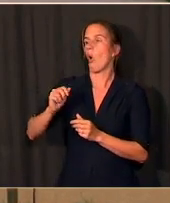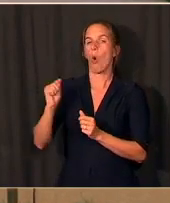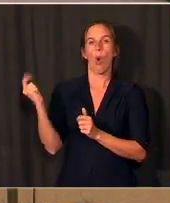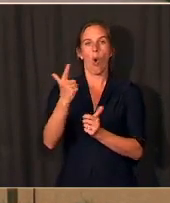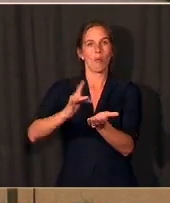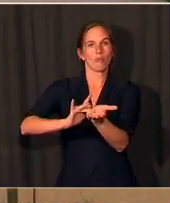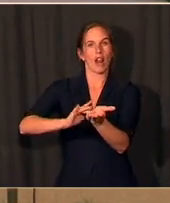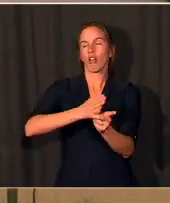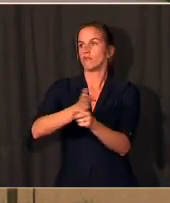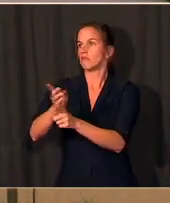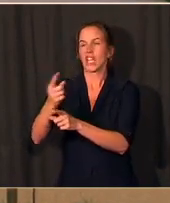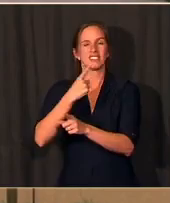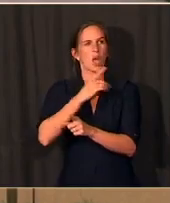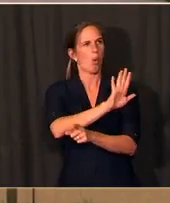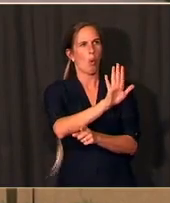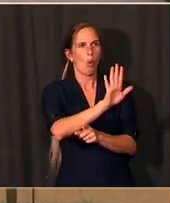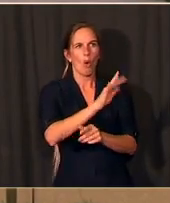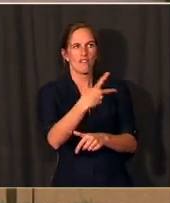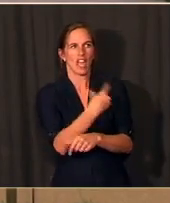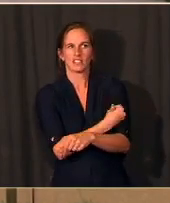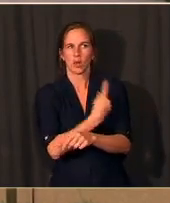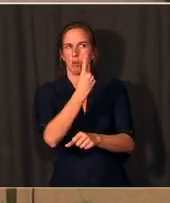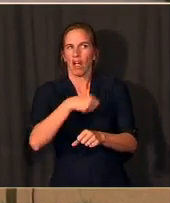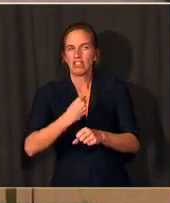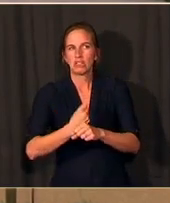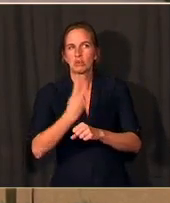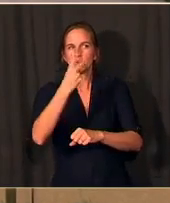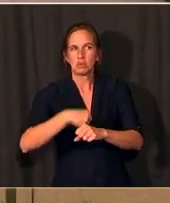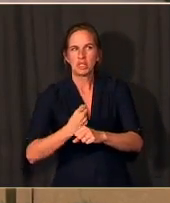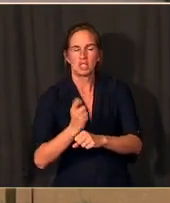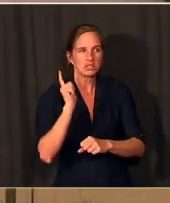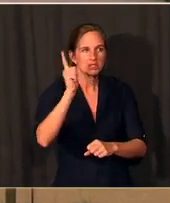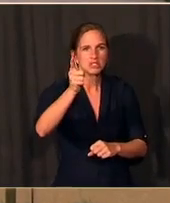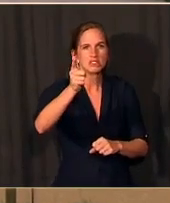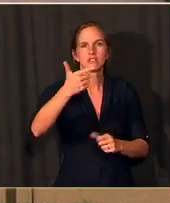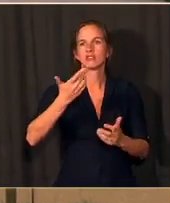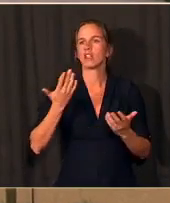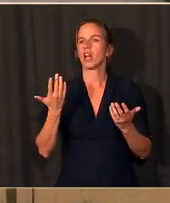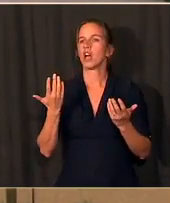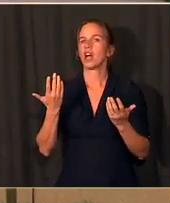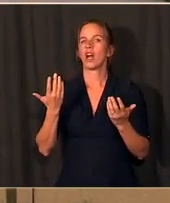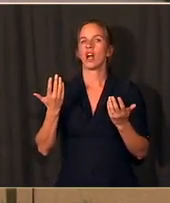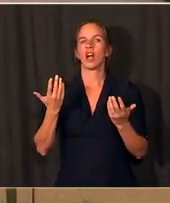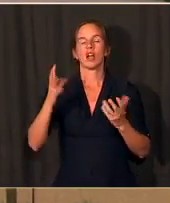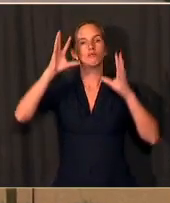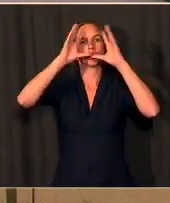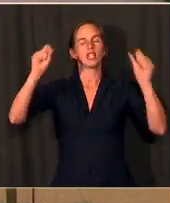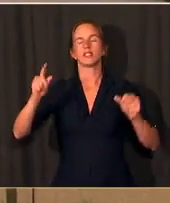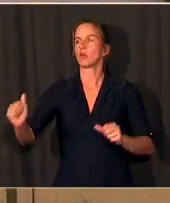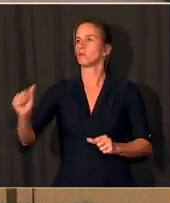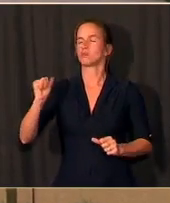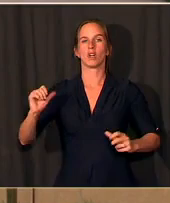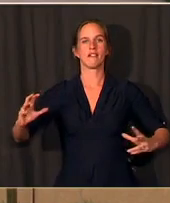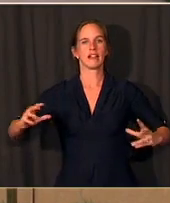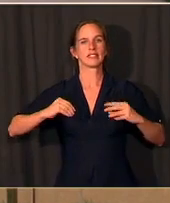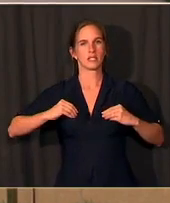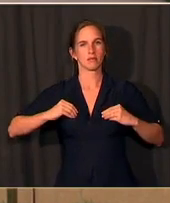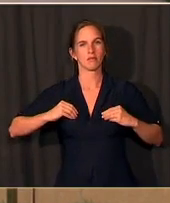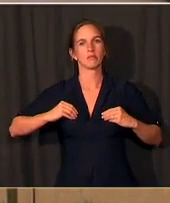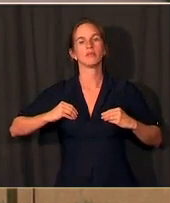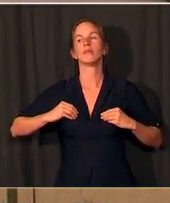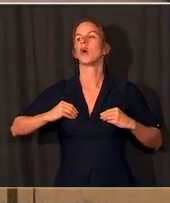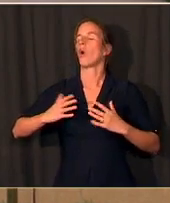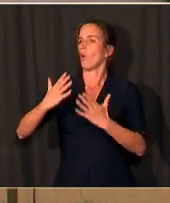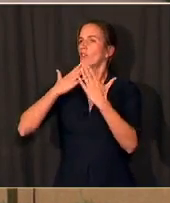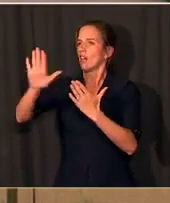away, and the announcements I just highlighted would have been unthinkable. The President said that's not acceptable, and thanks to the support he's